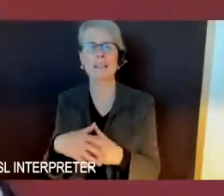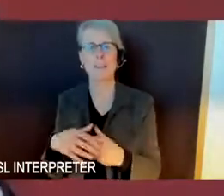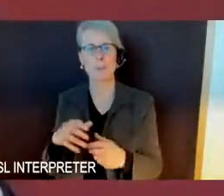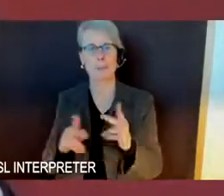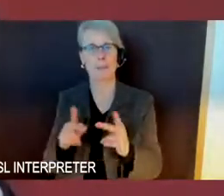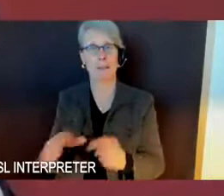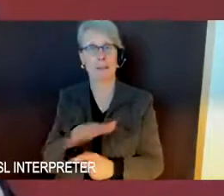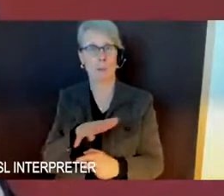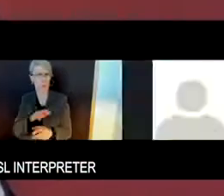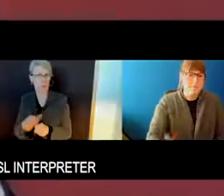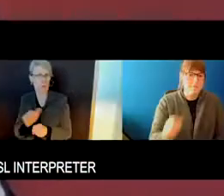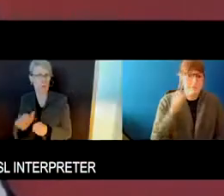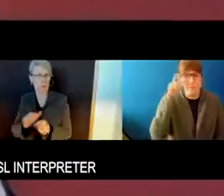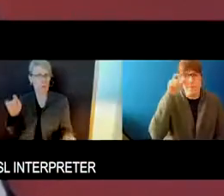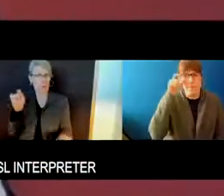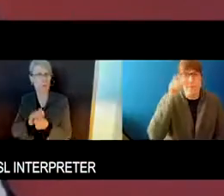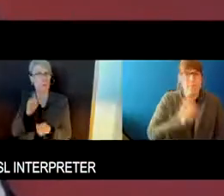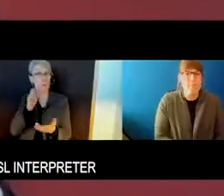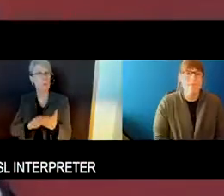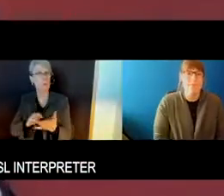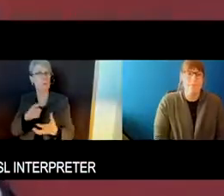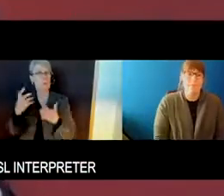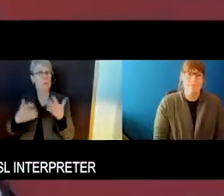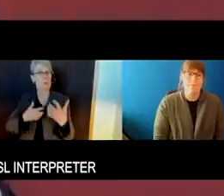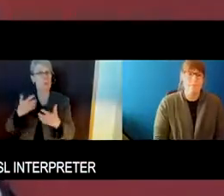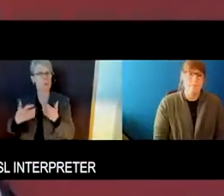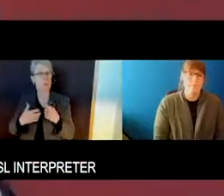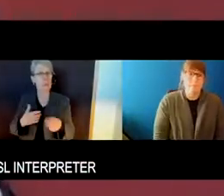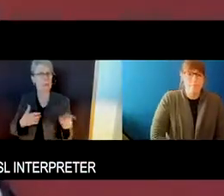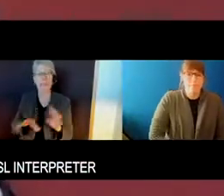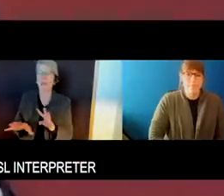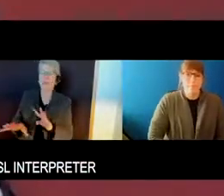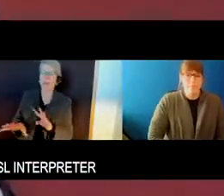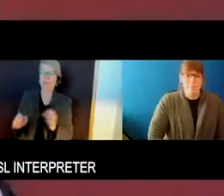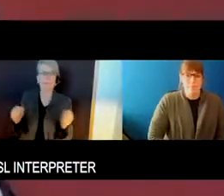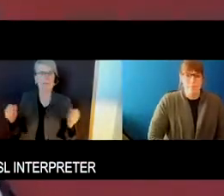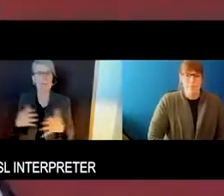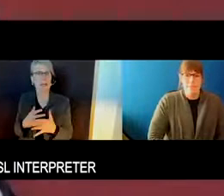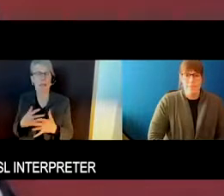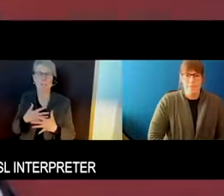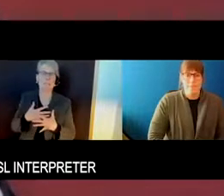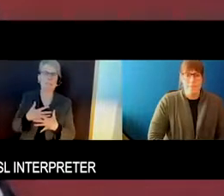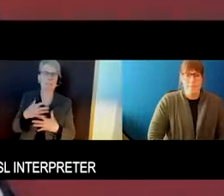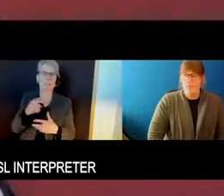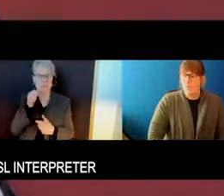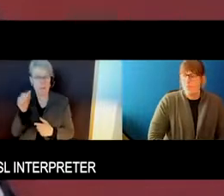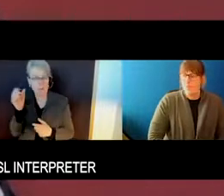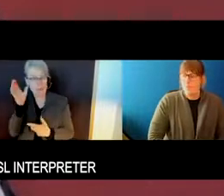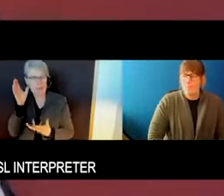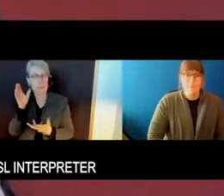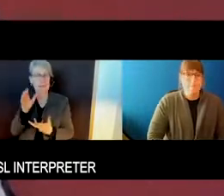about grassroots movement, there is an undertone of anger that comes through, and it scares people, and it